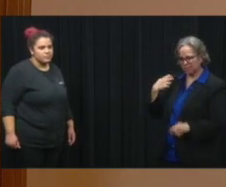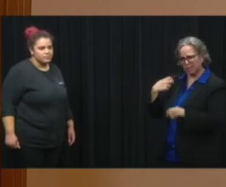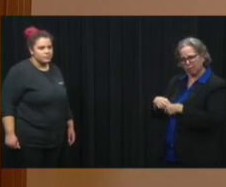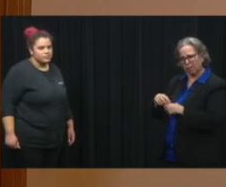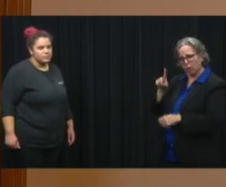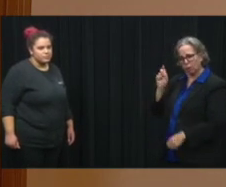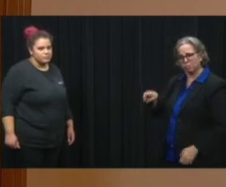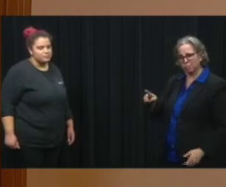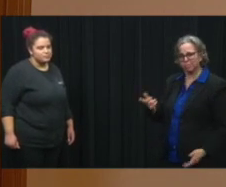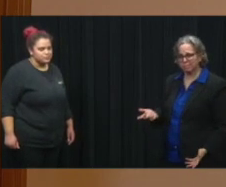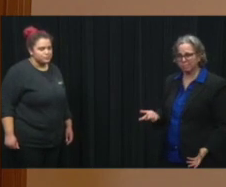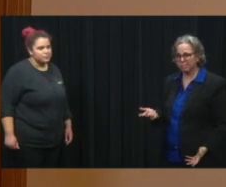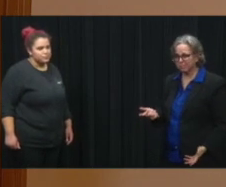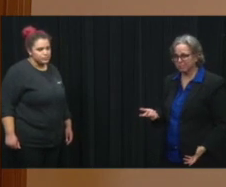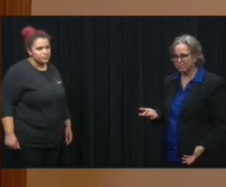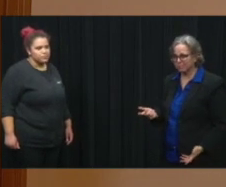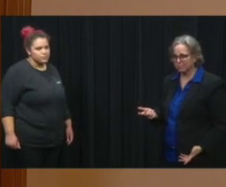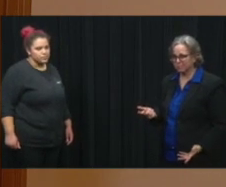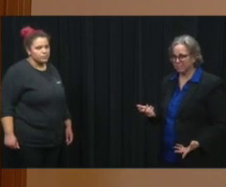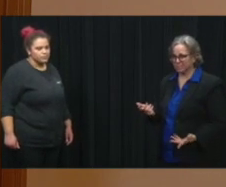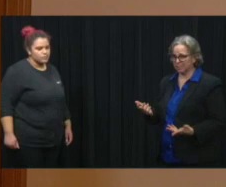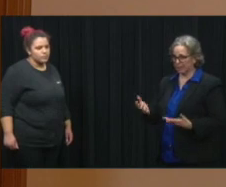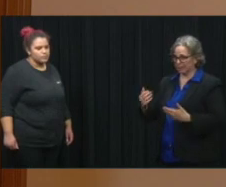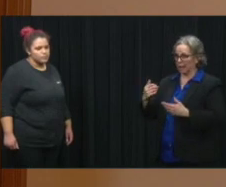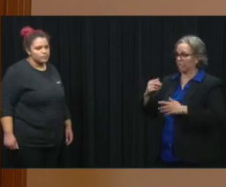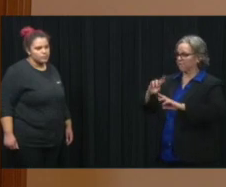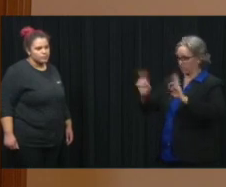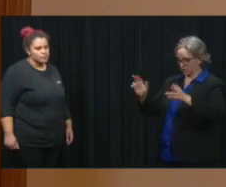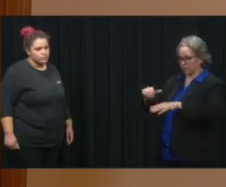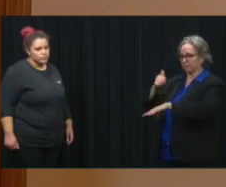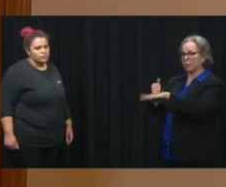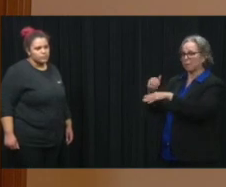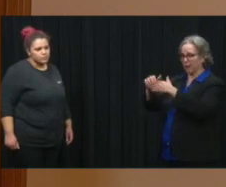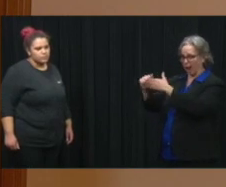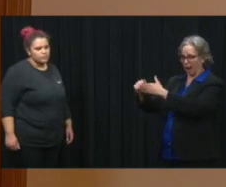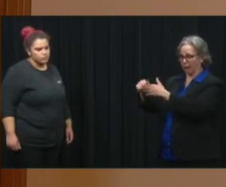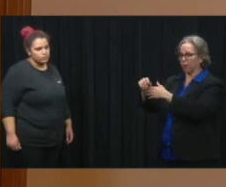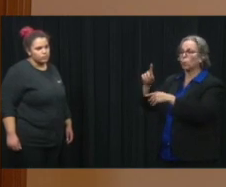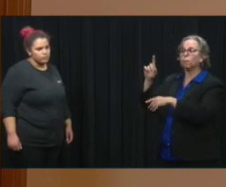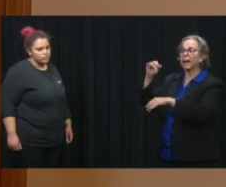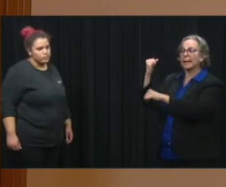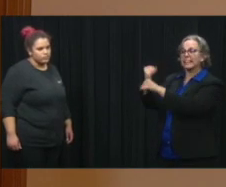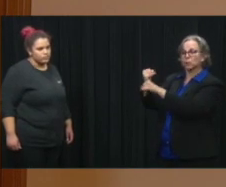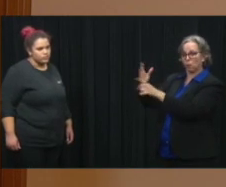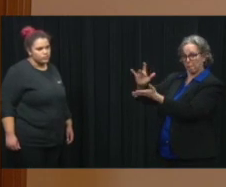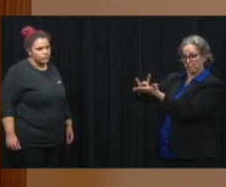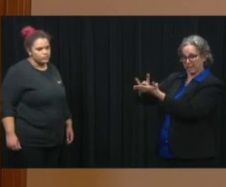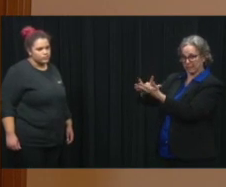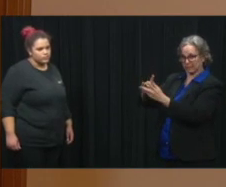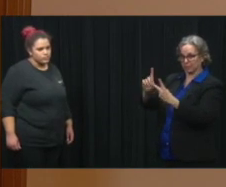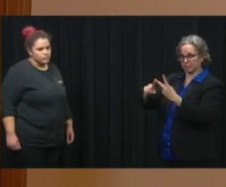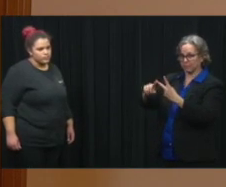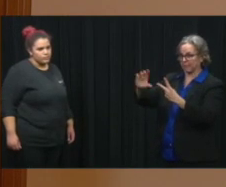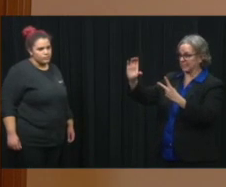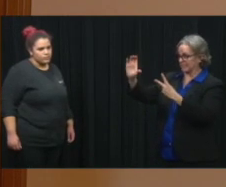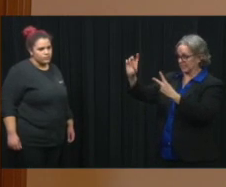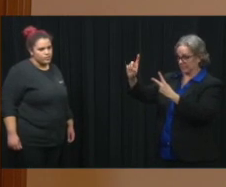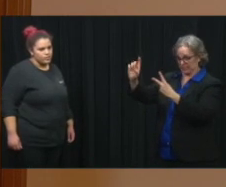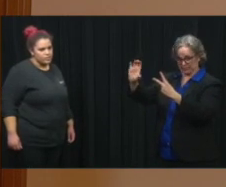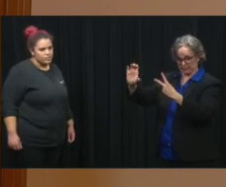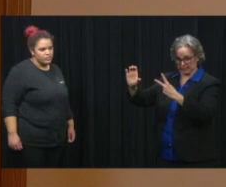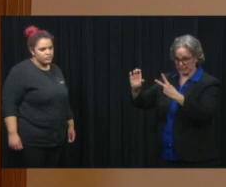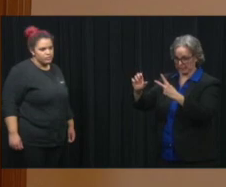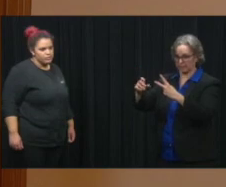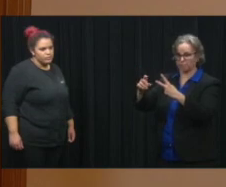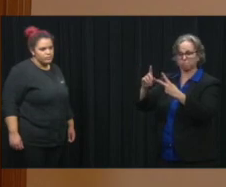guidelines done by the Institute of Medicine. There are guidelines the CDC has put out. Everything we are